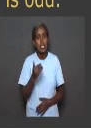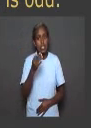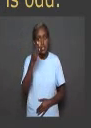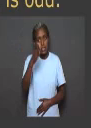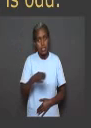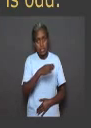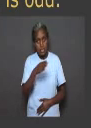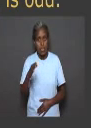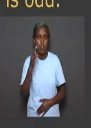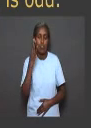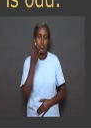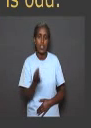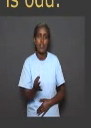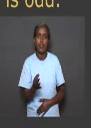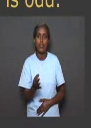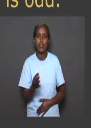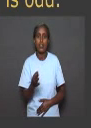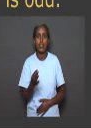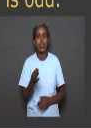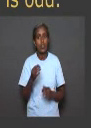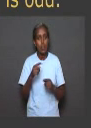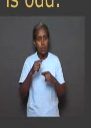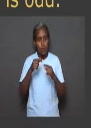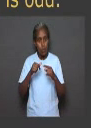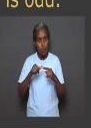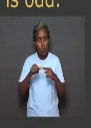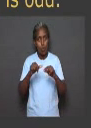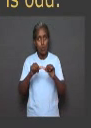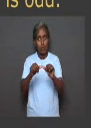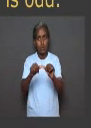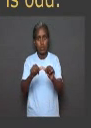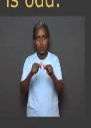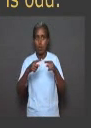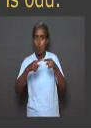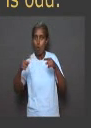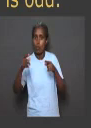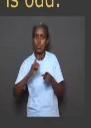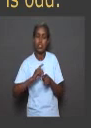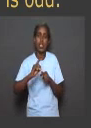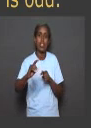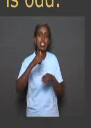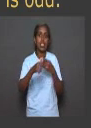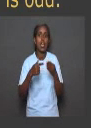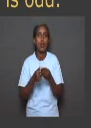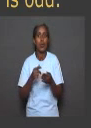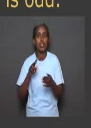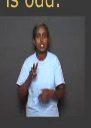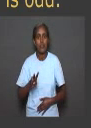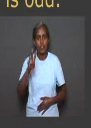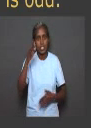graph of f goes in opposite directions about the vertical